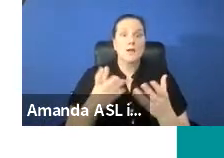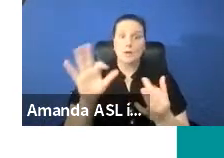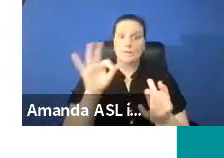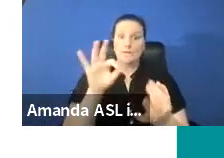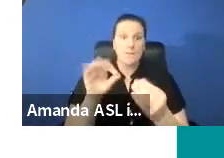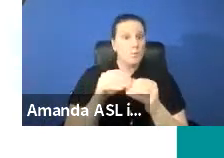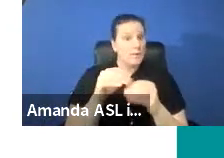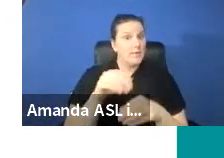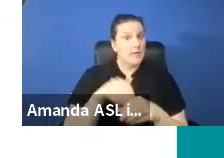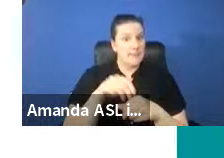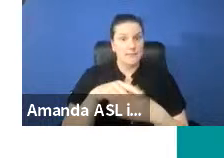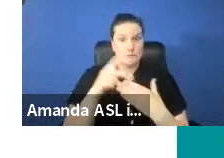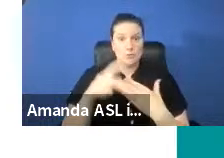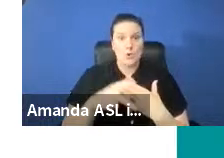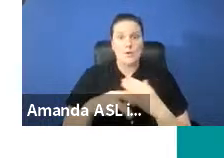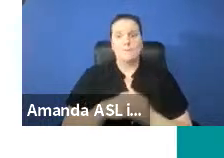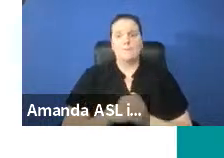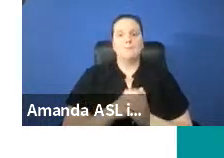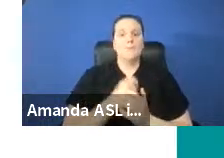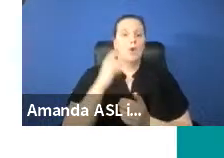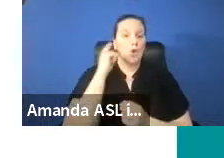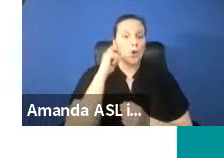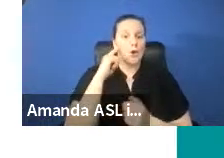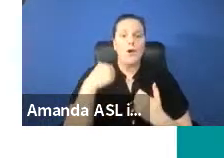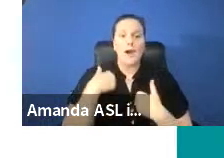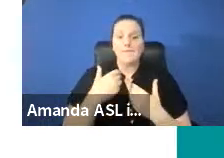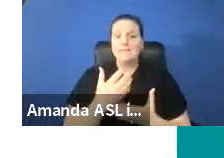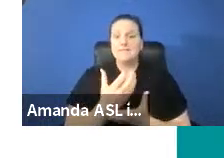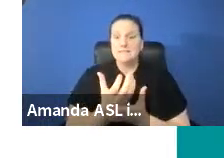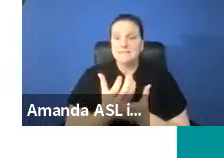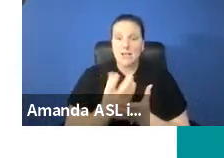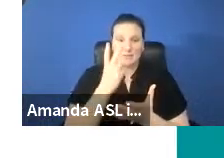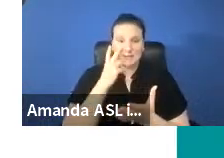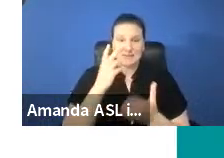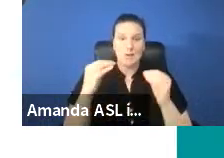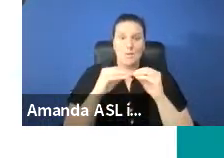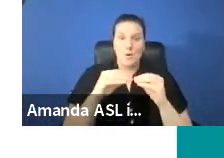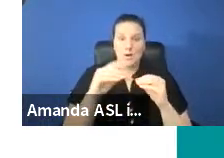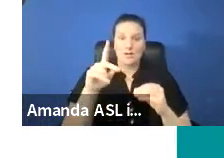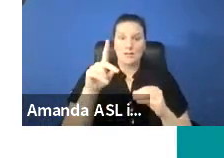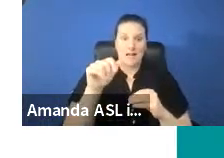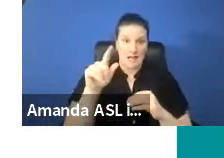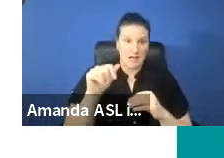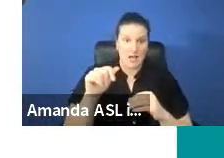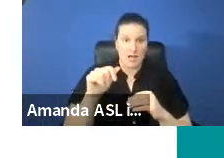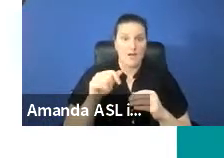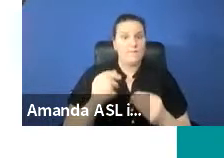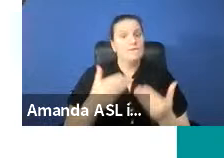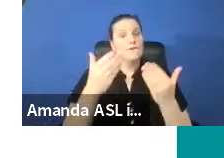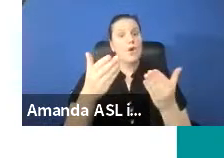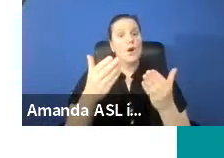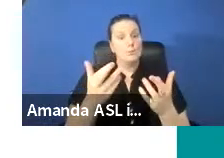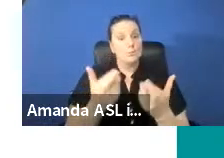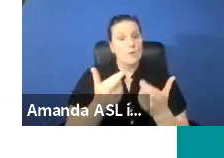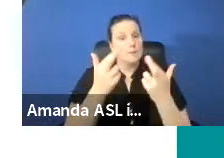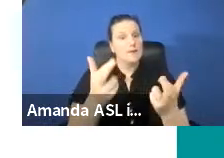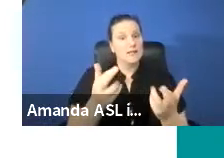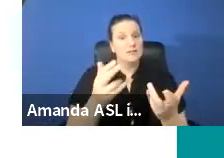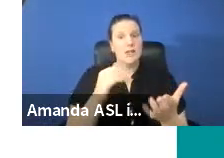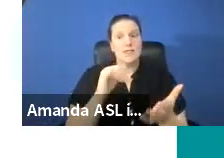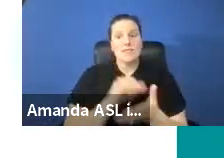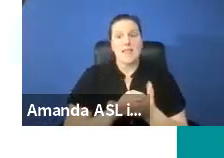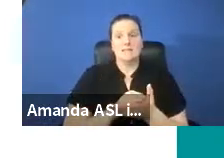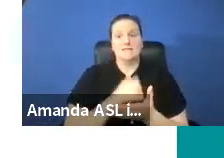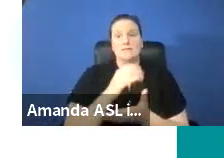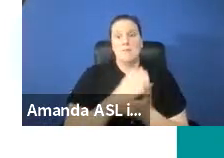program. Heard that there's a desire to see some more data to inform recommendations. So that's part of what